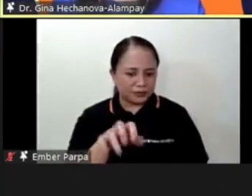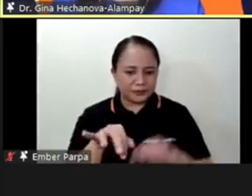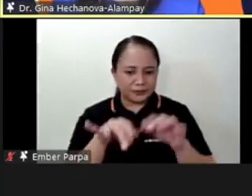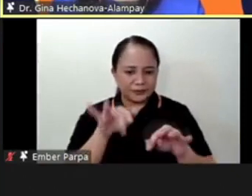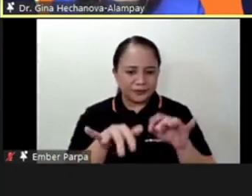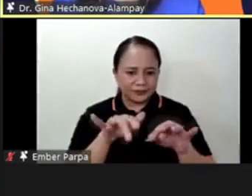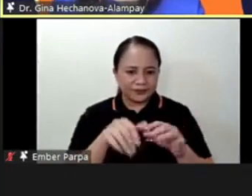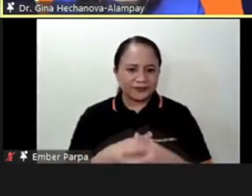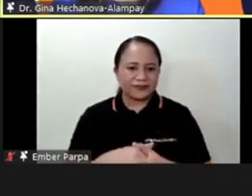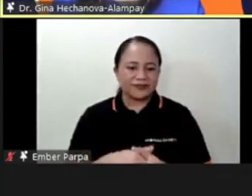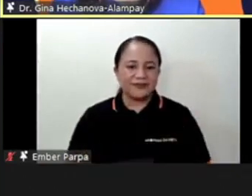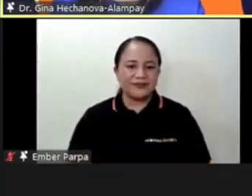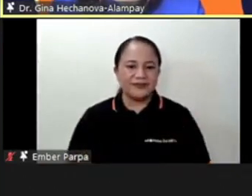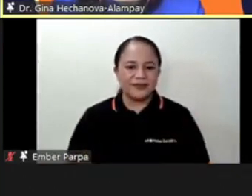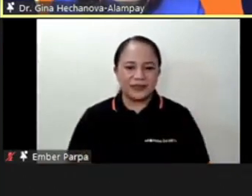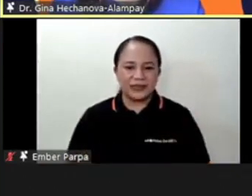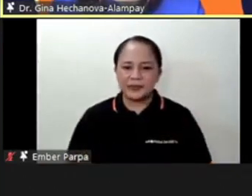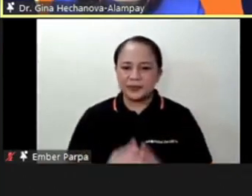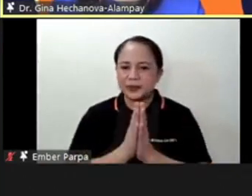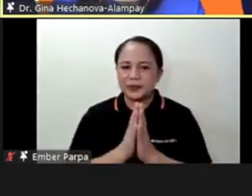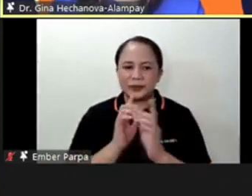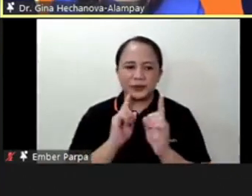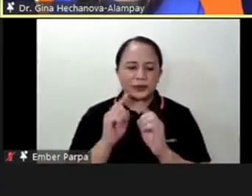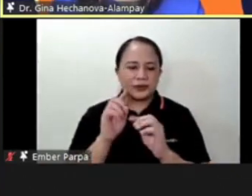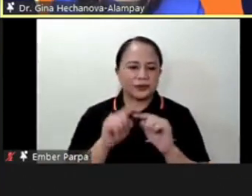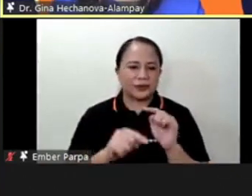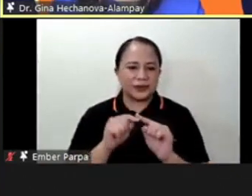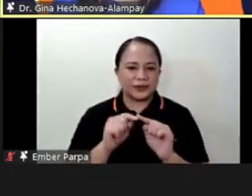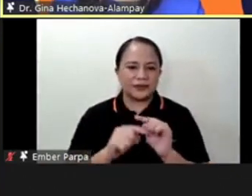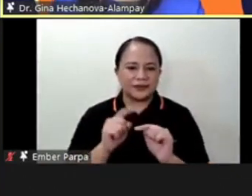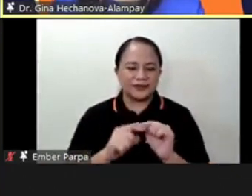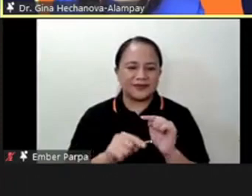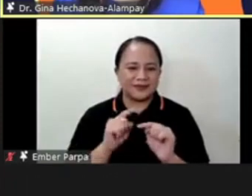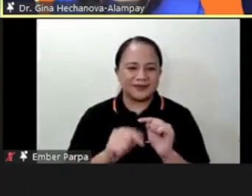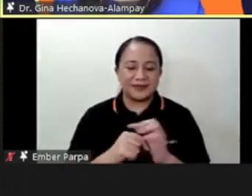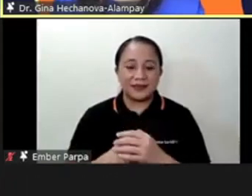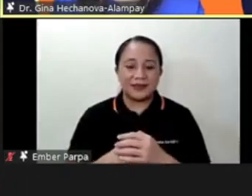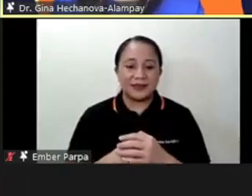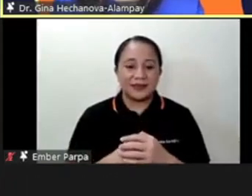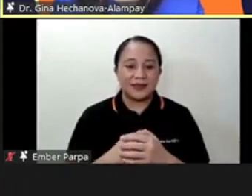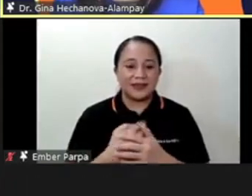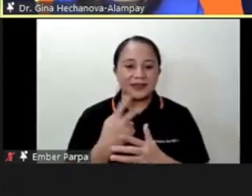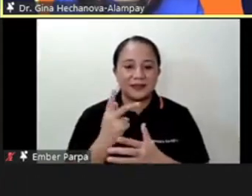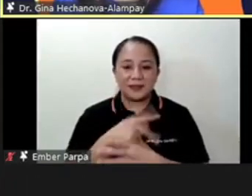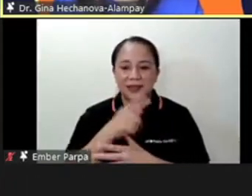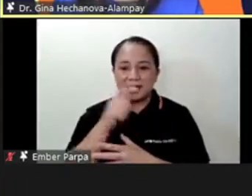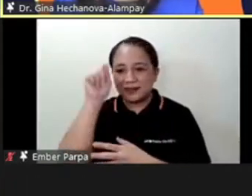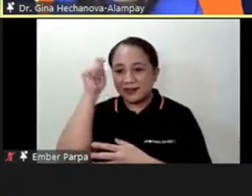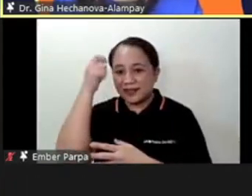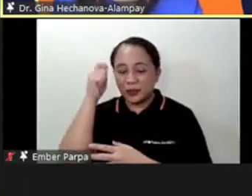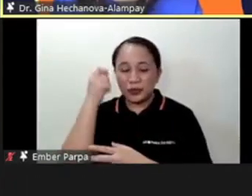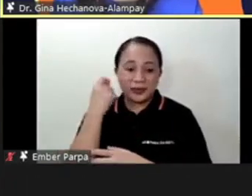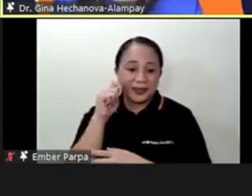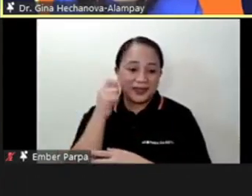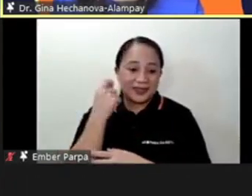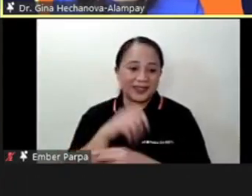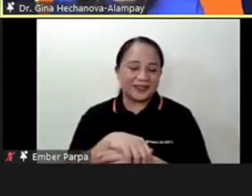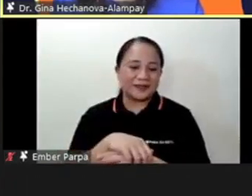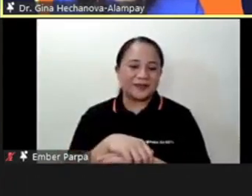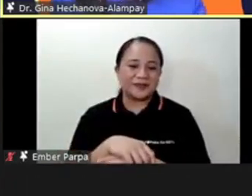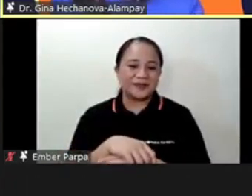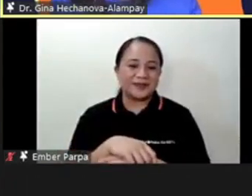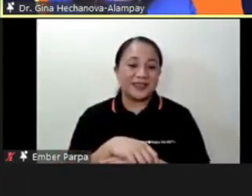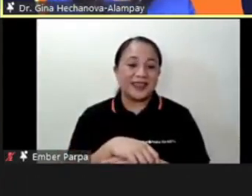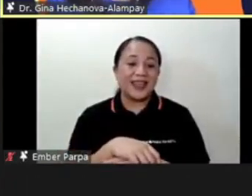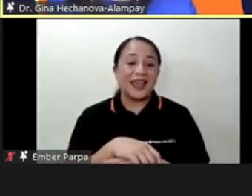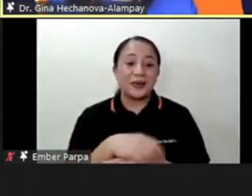things like prayer, talk to friends, listen to music. Yan, mga naging plantito, plantita,